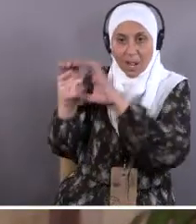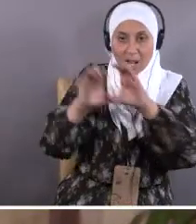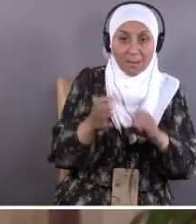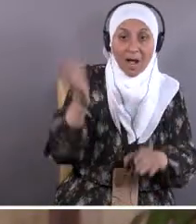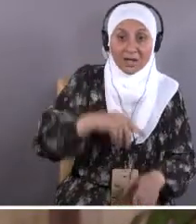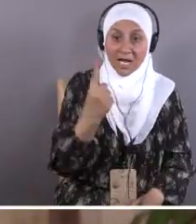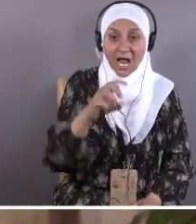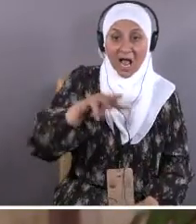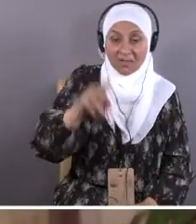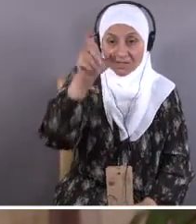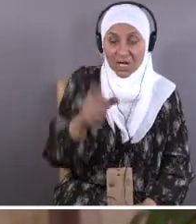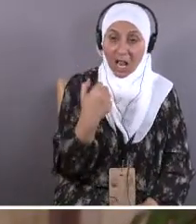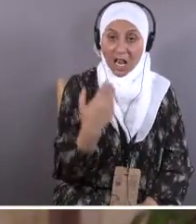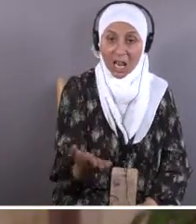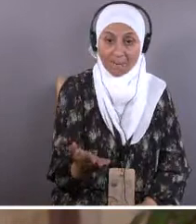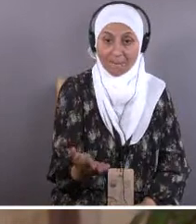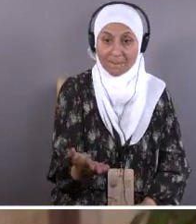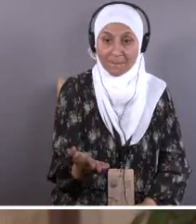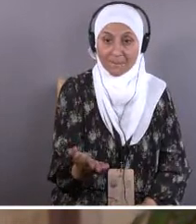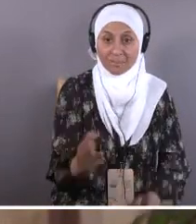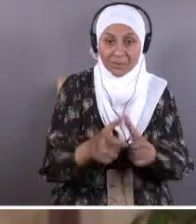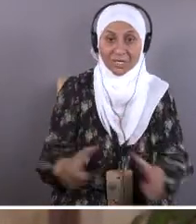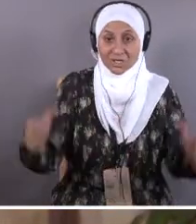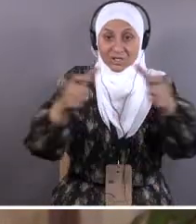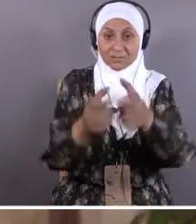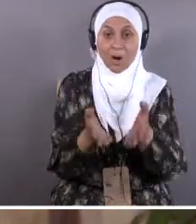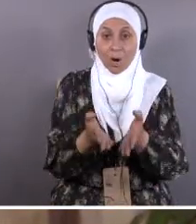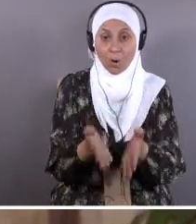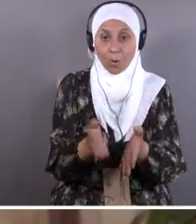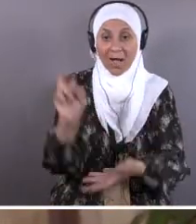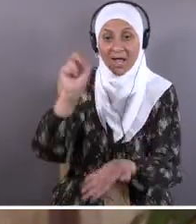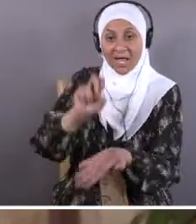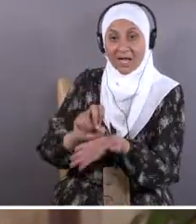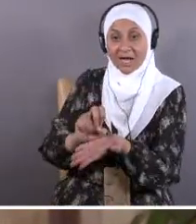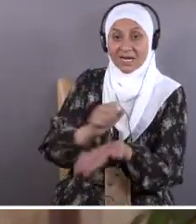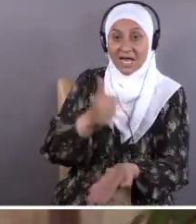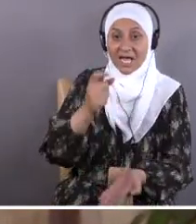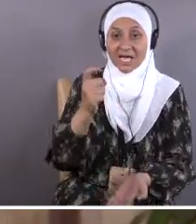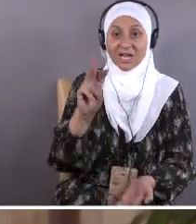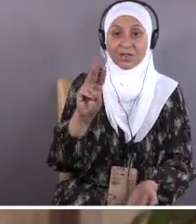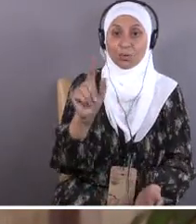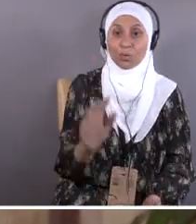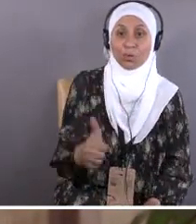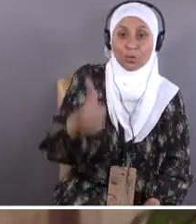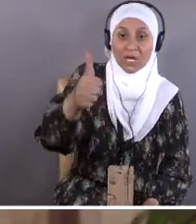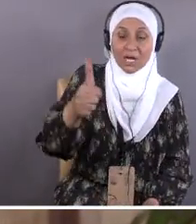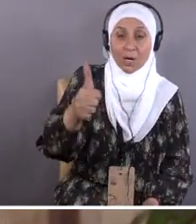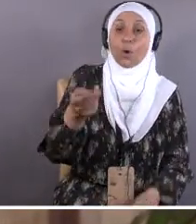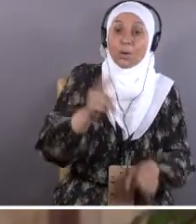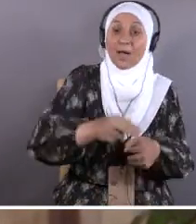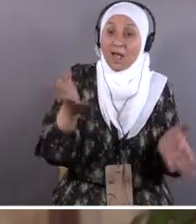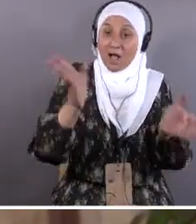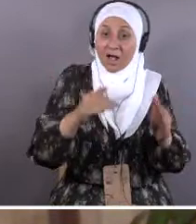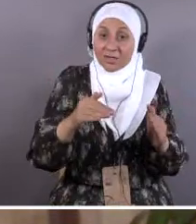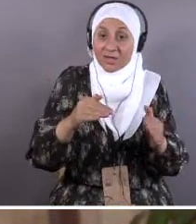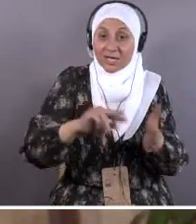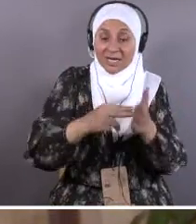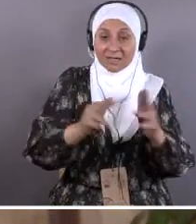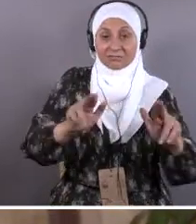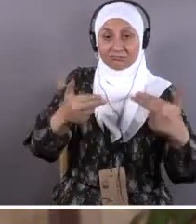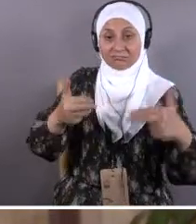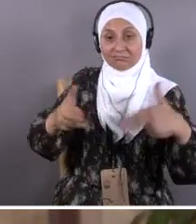summit and the EarthNA village, and many more have joined online. The summit is entirely carbon